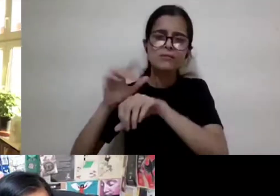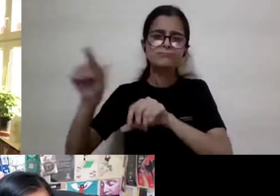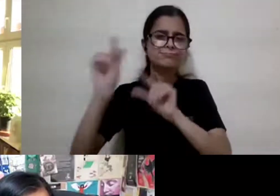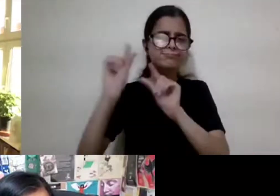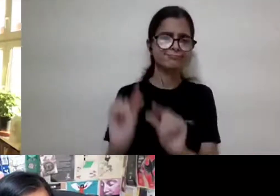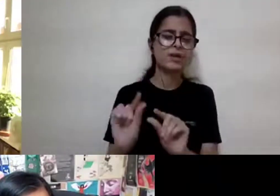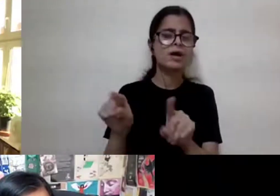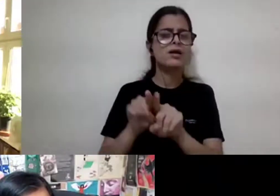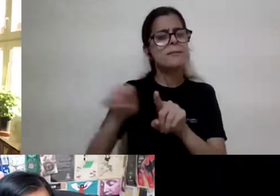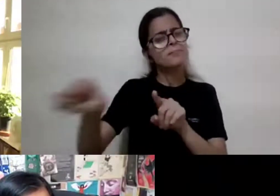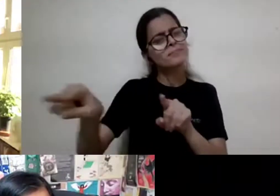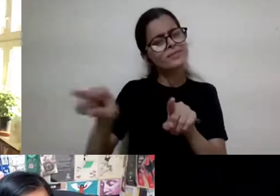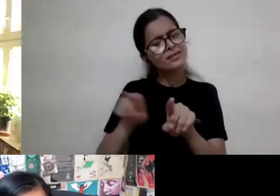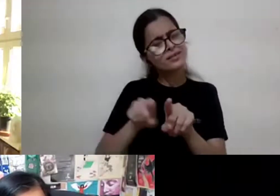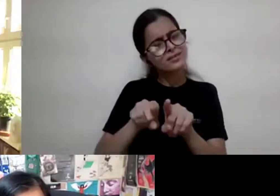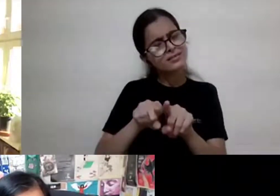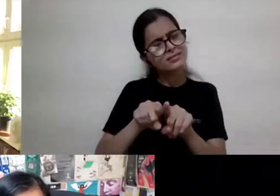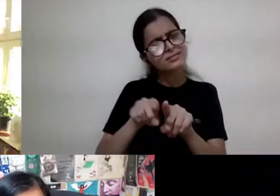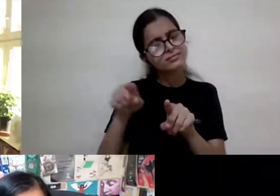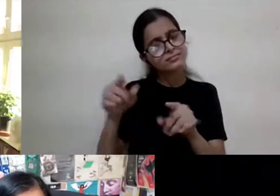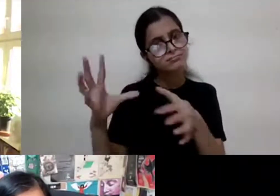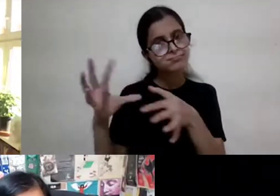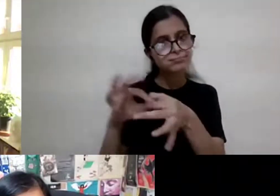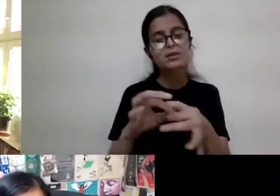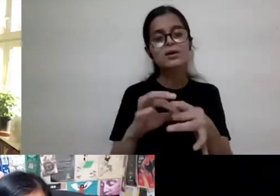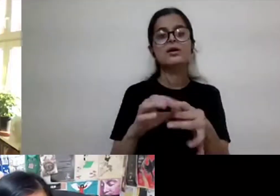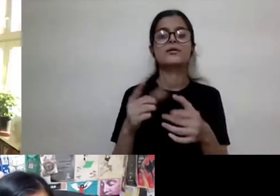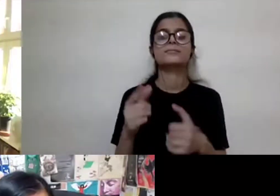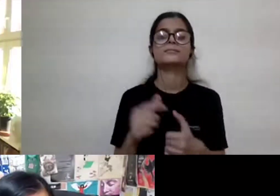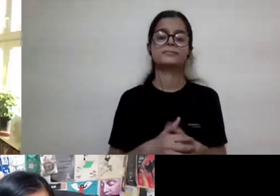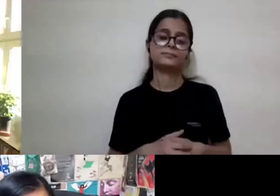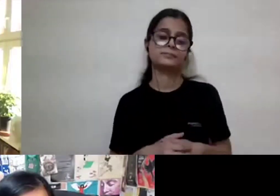in that case, how much